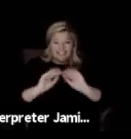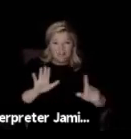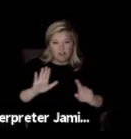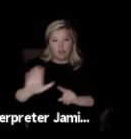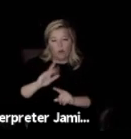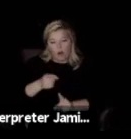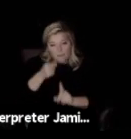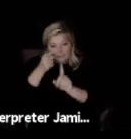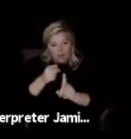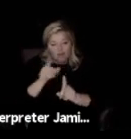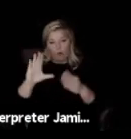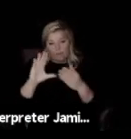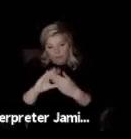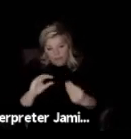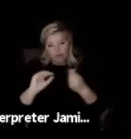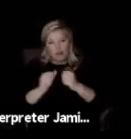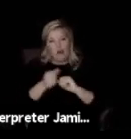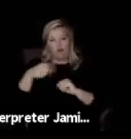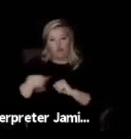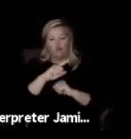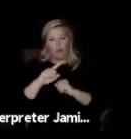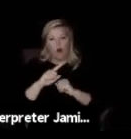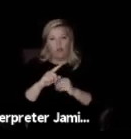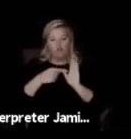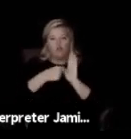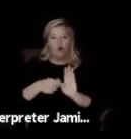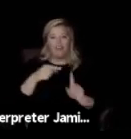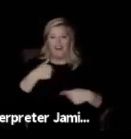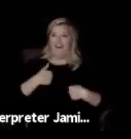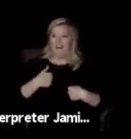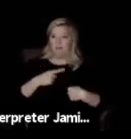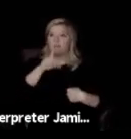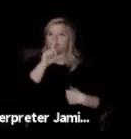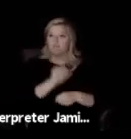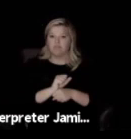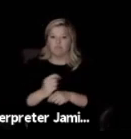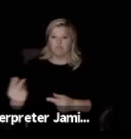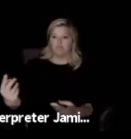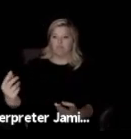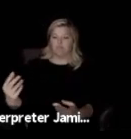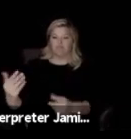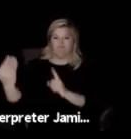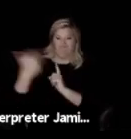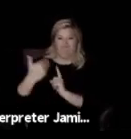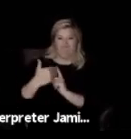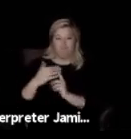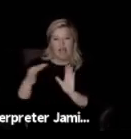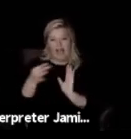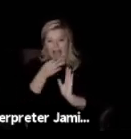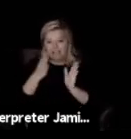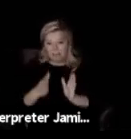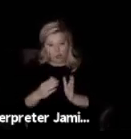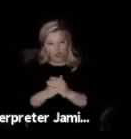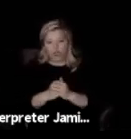and how you position yourself as the go-to expert in this industry beyond